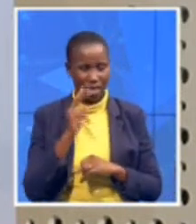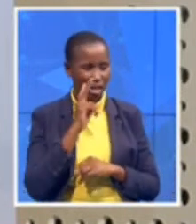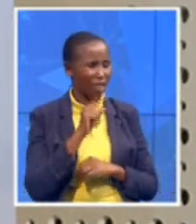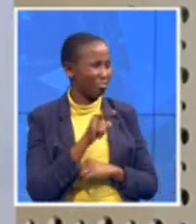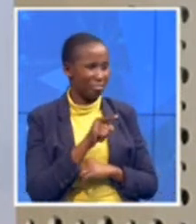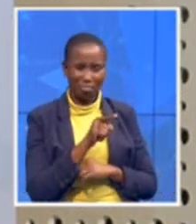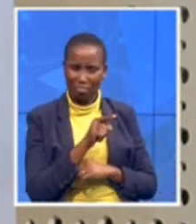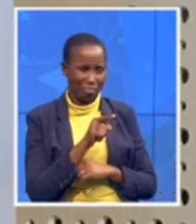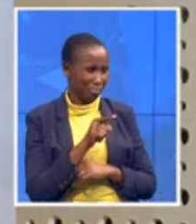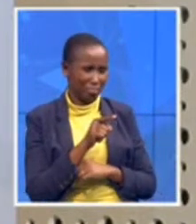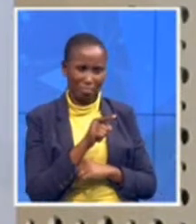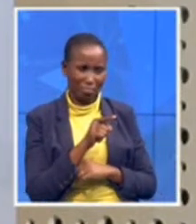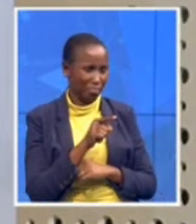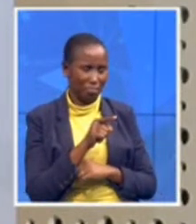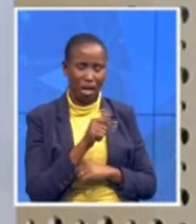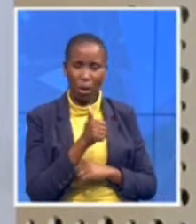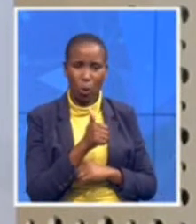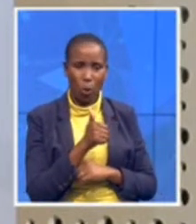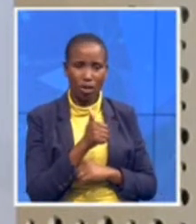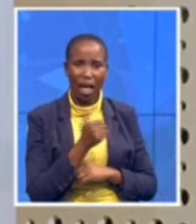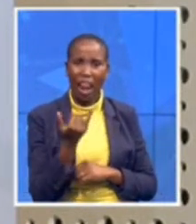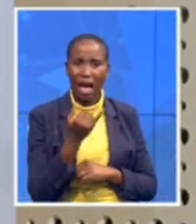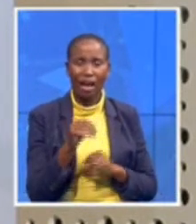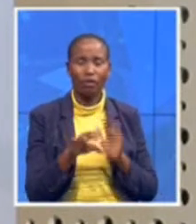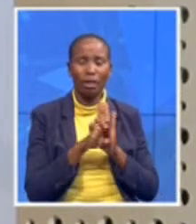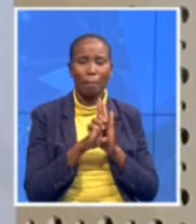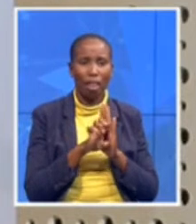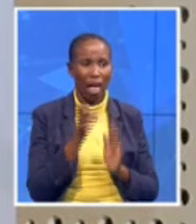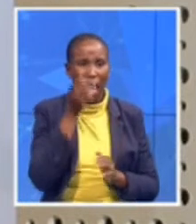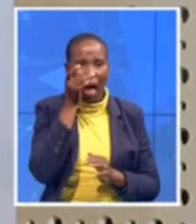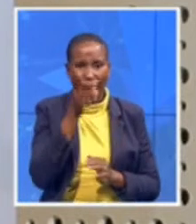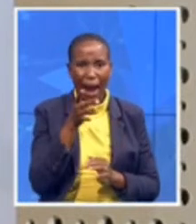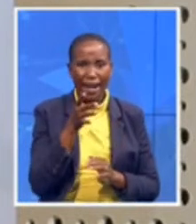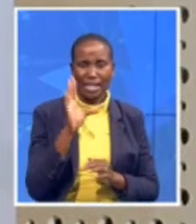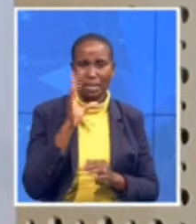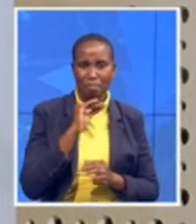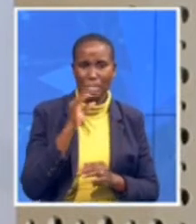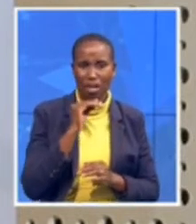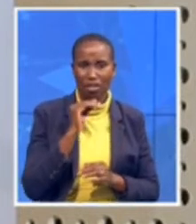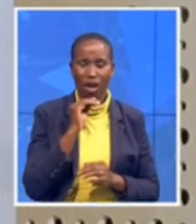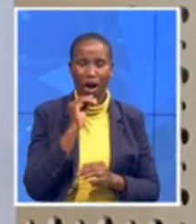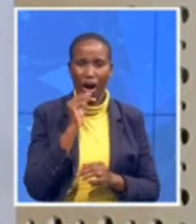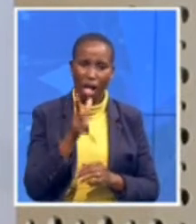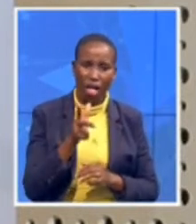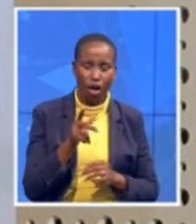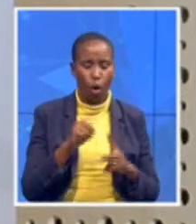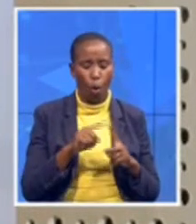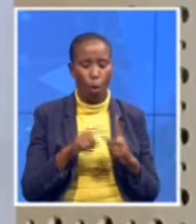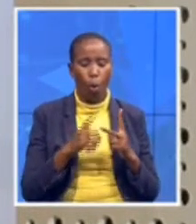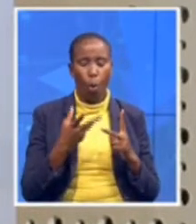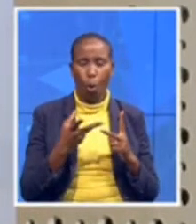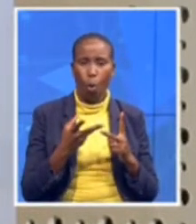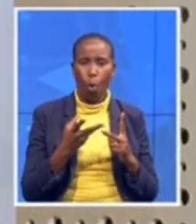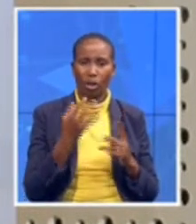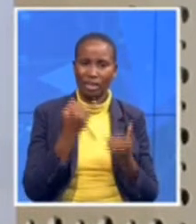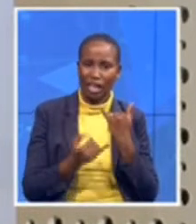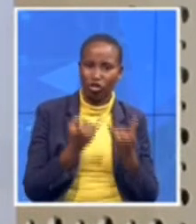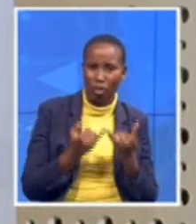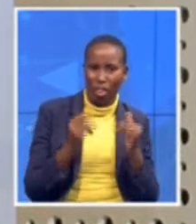the hate speech, incitement to all child sexual abuse material, bestiality, etc.